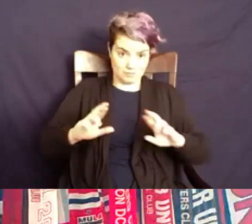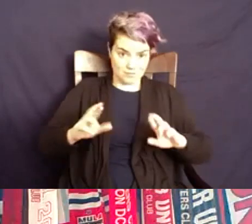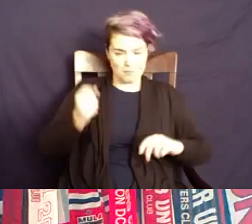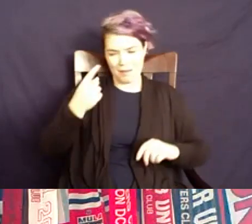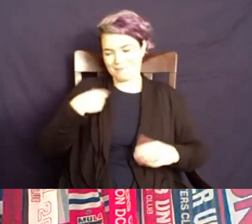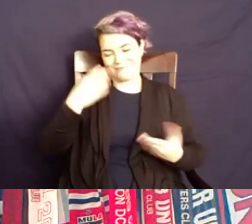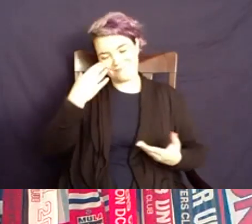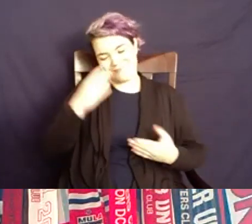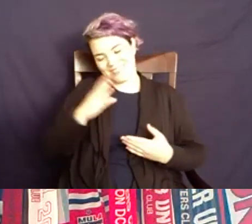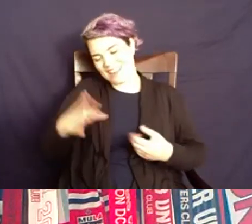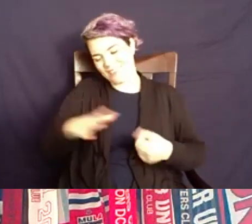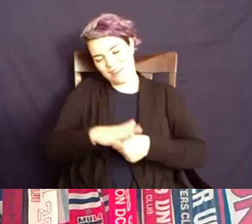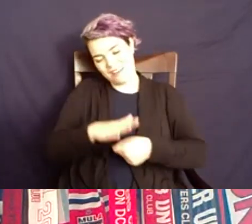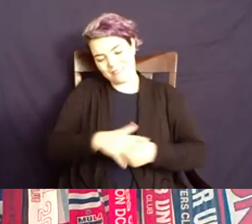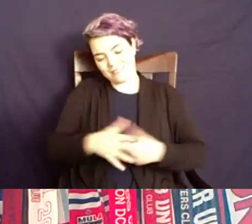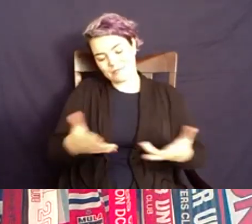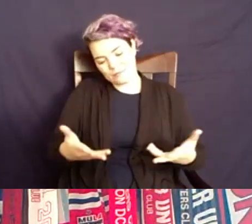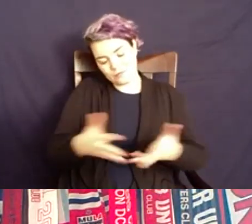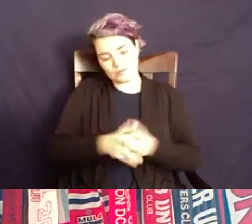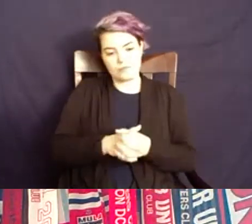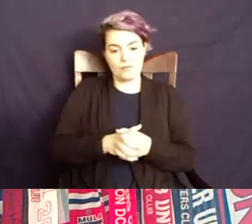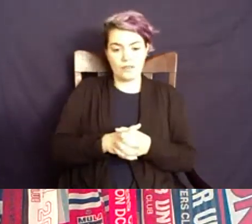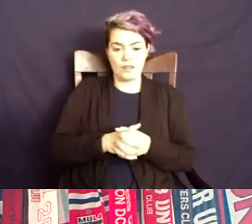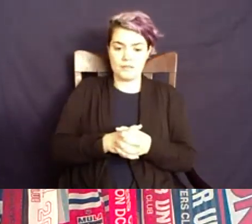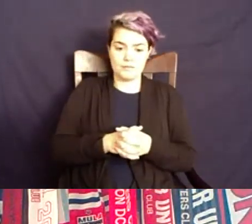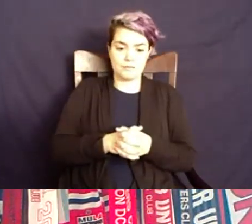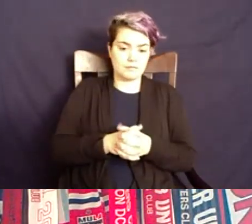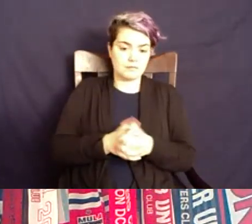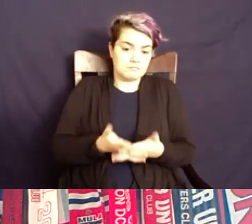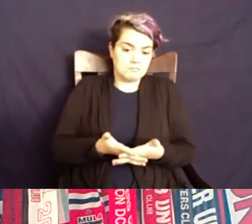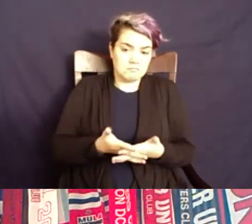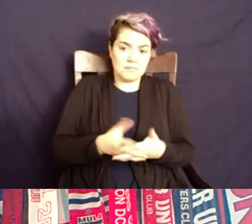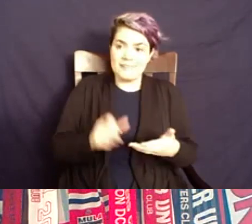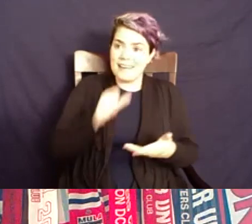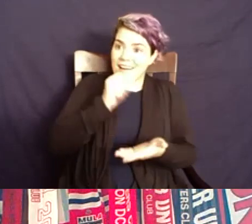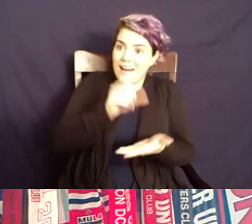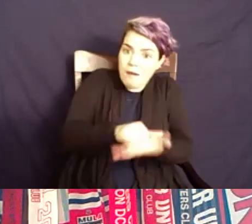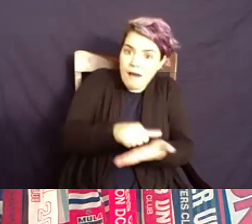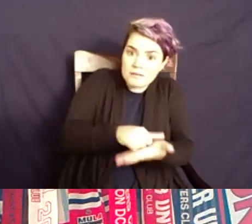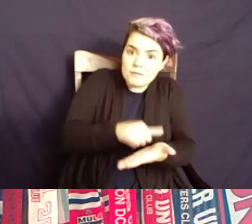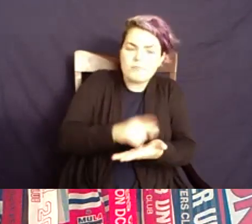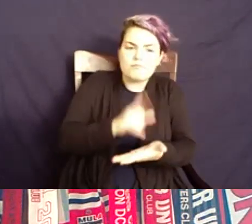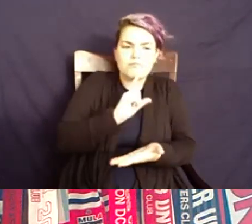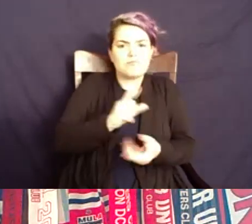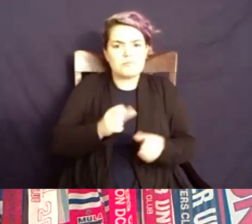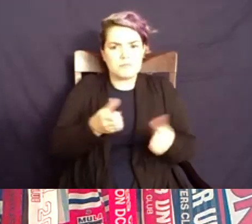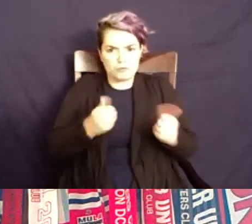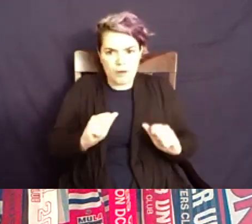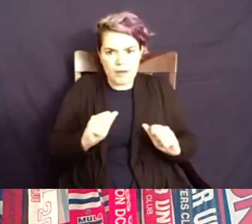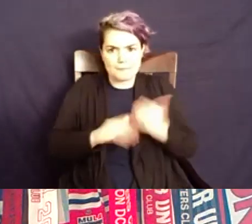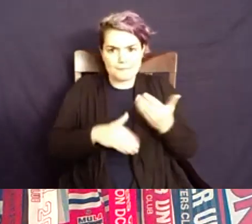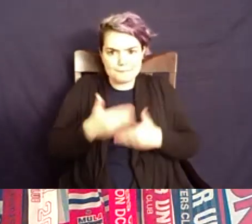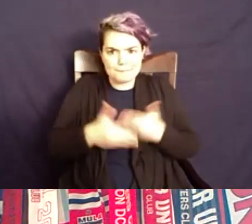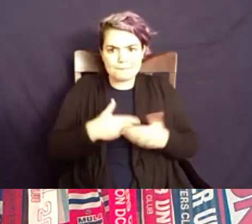enough. But I think it is not impossible to do things. And certainly in some of the places we've been, community providers